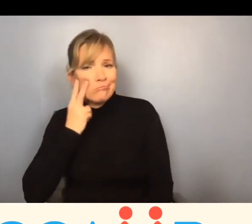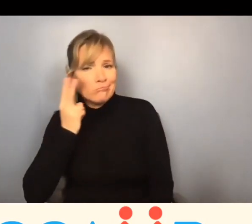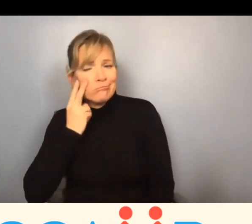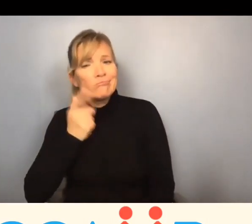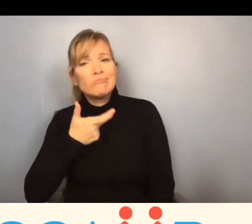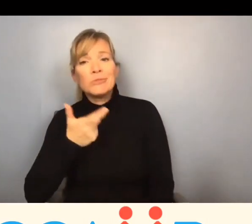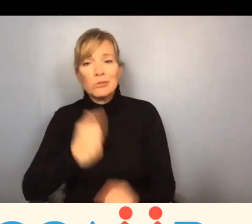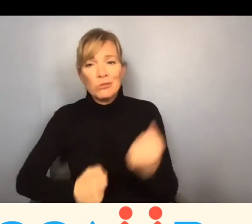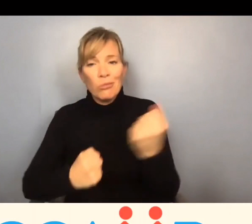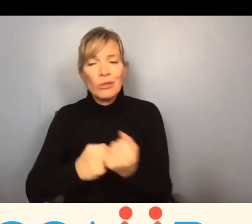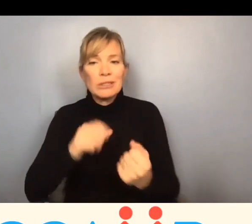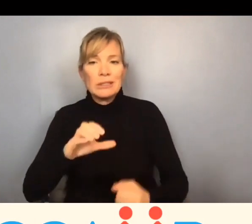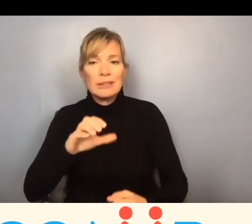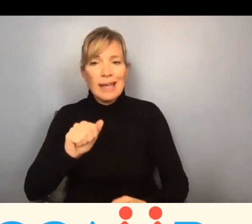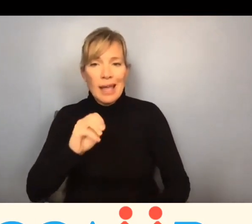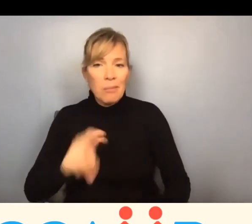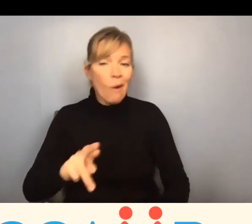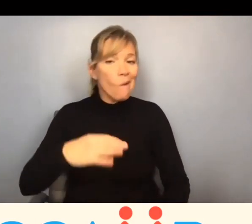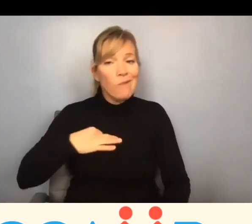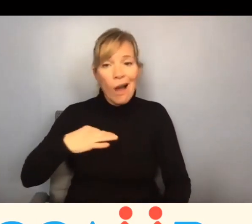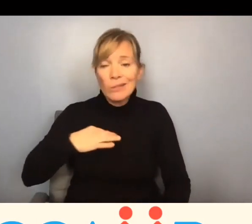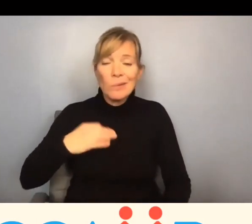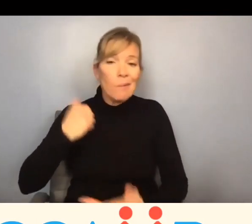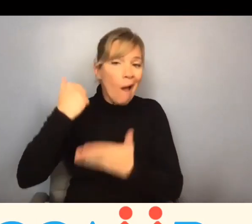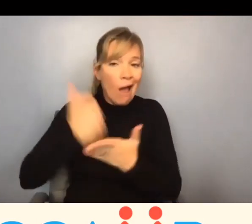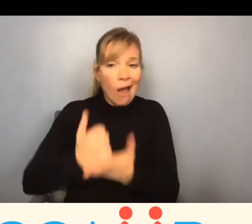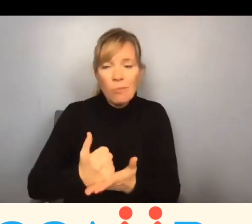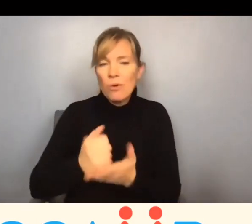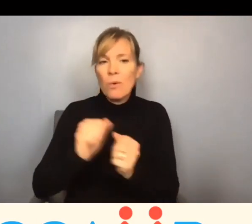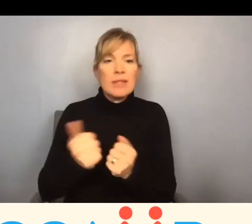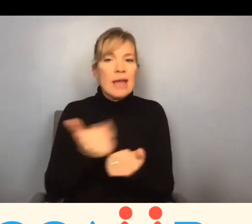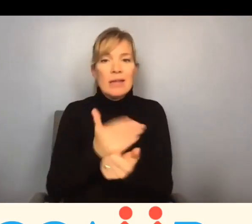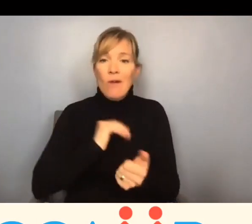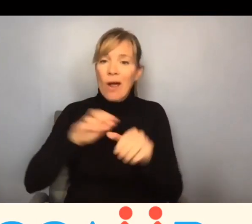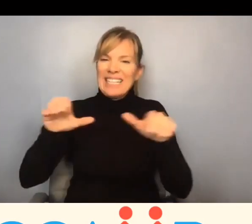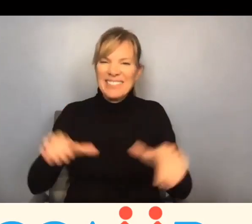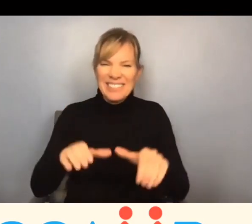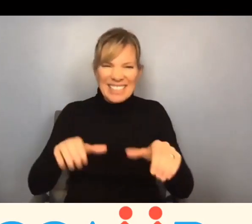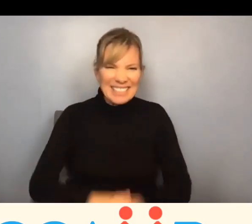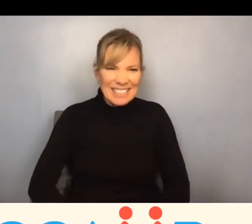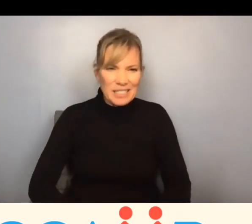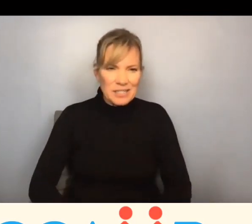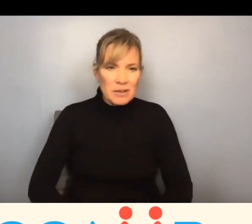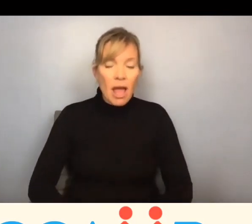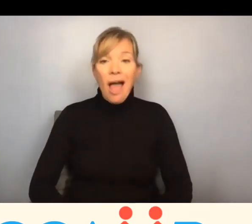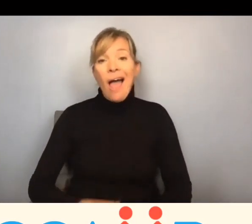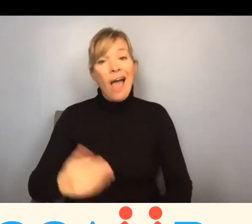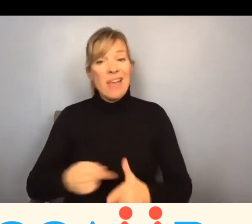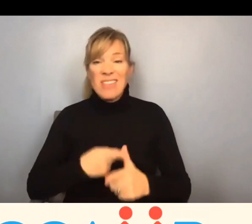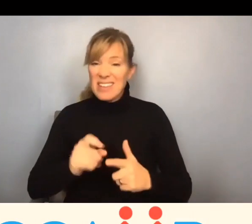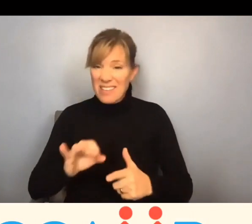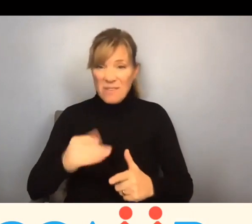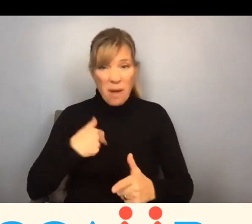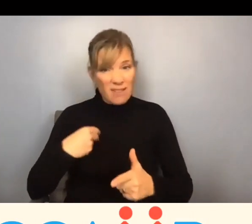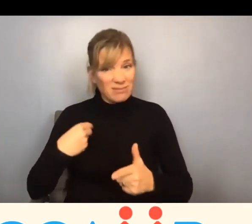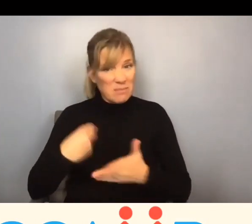support of CCAMR, or volunteer to help with any of our activities. And then if you have the